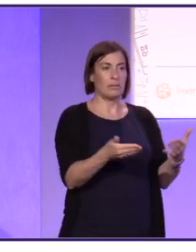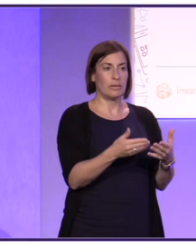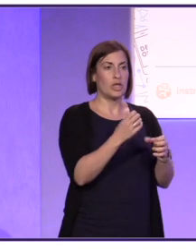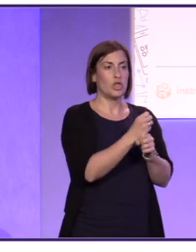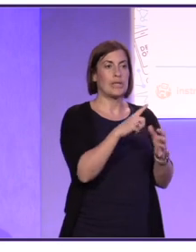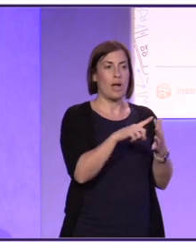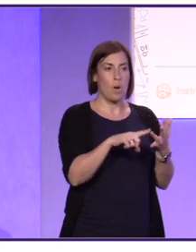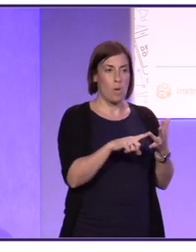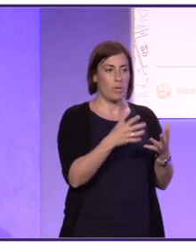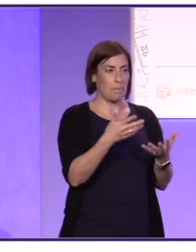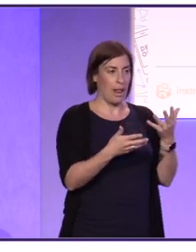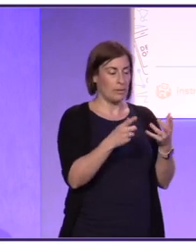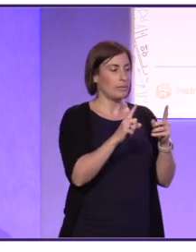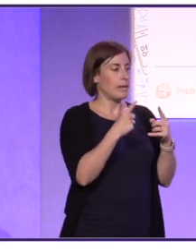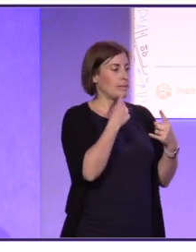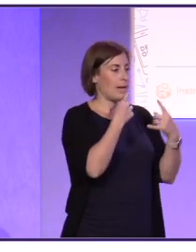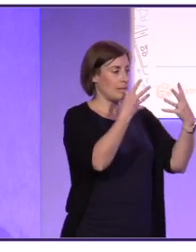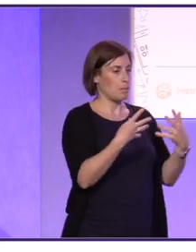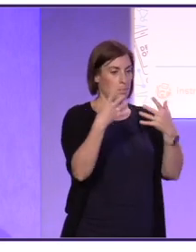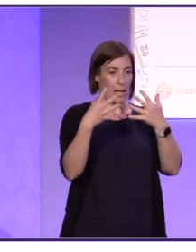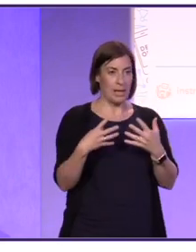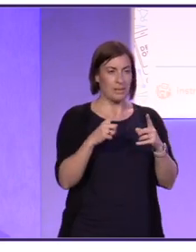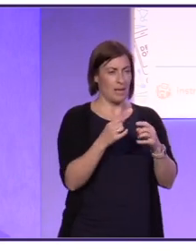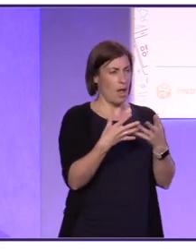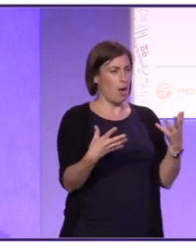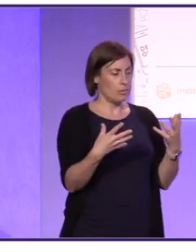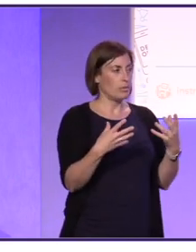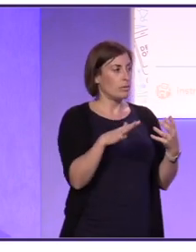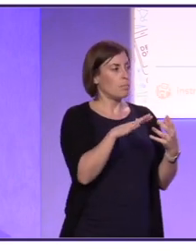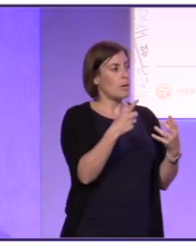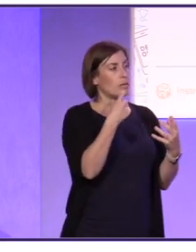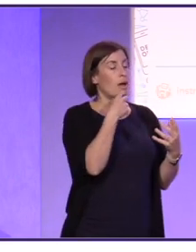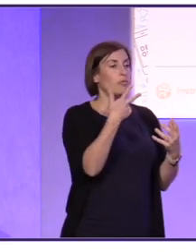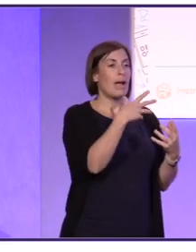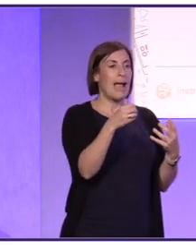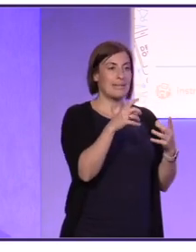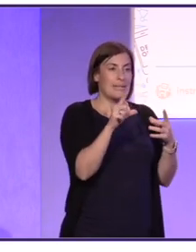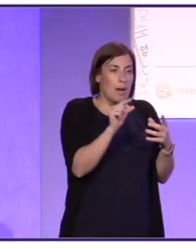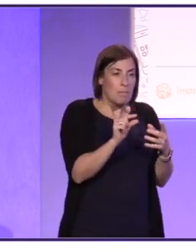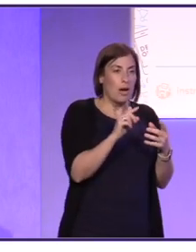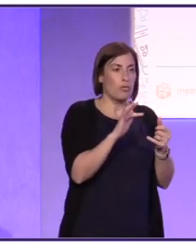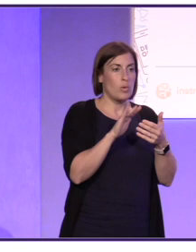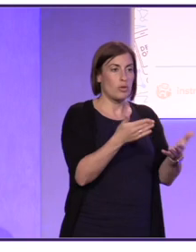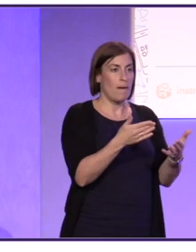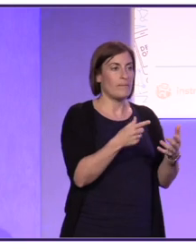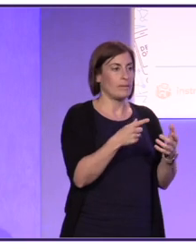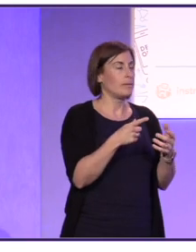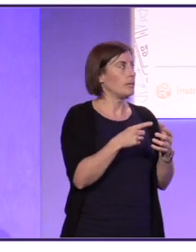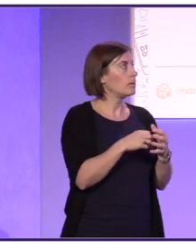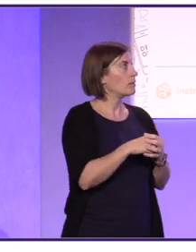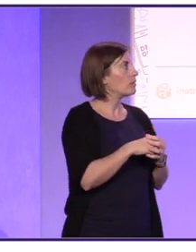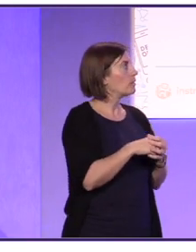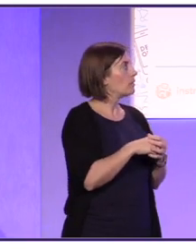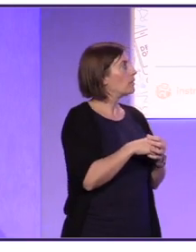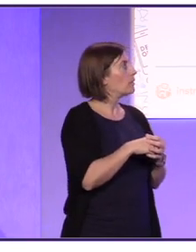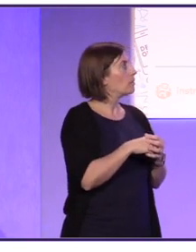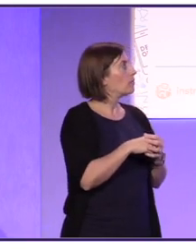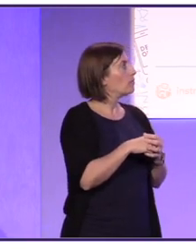We had a load of databases. Oh, it was a lot of things. It was about 180 microservices to put the size and scope into